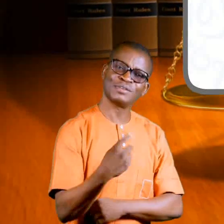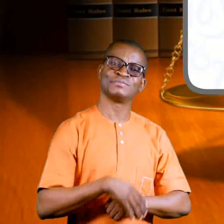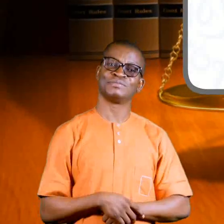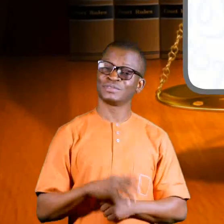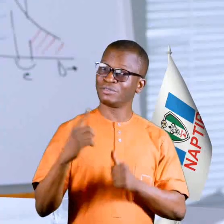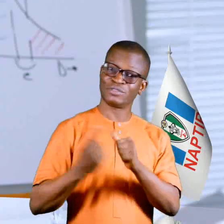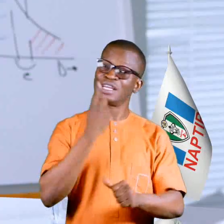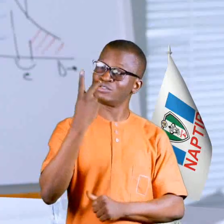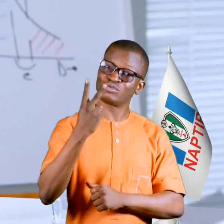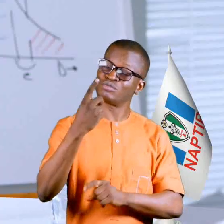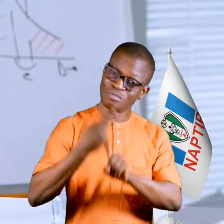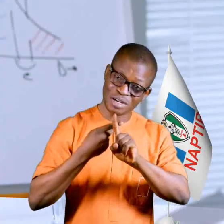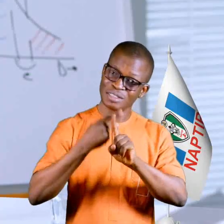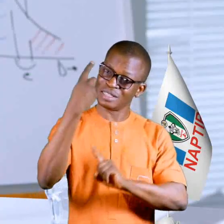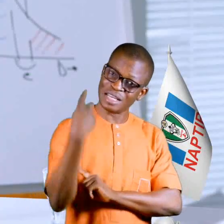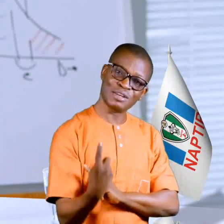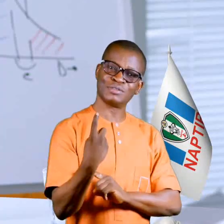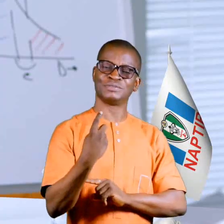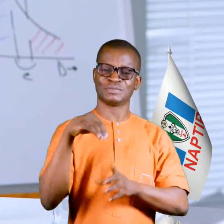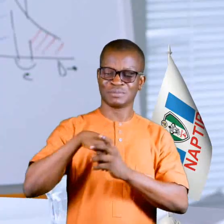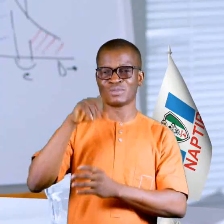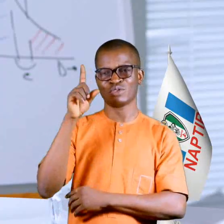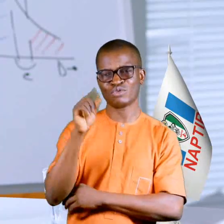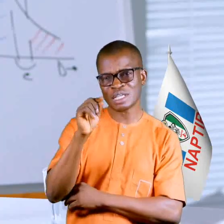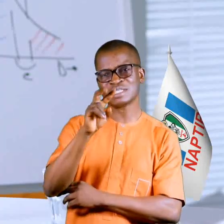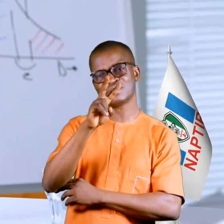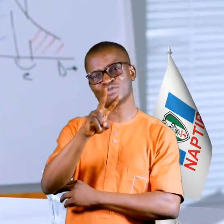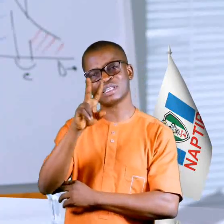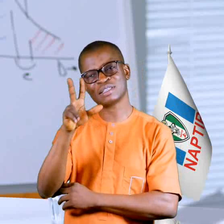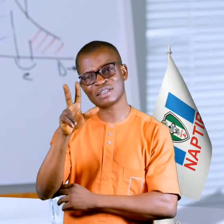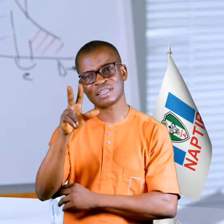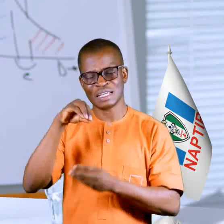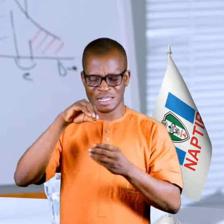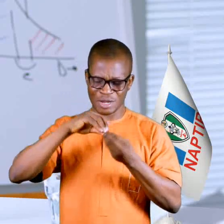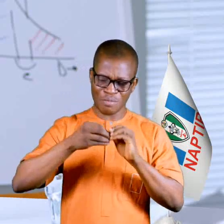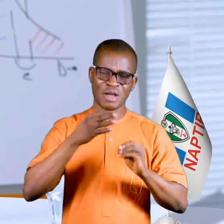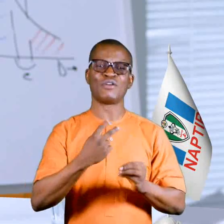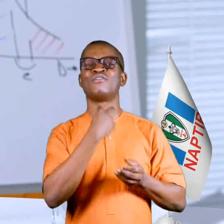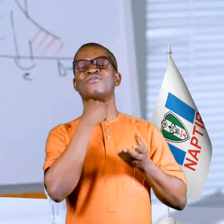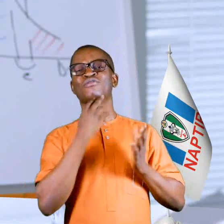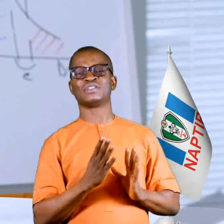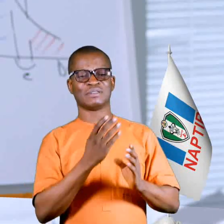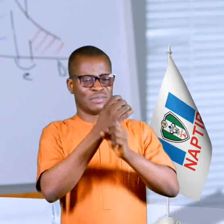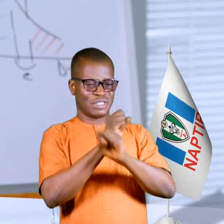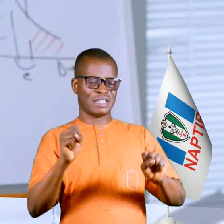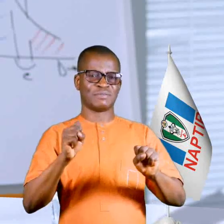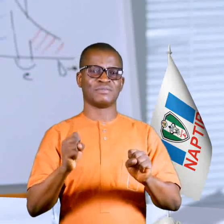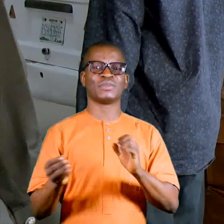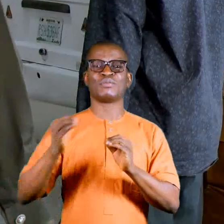Within the first 2 months in 2023, the number of victims